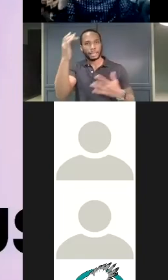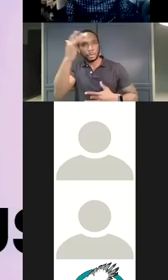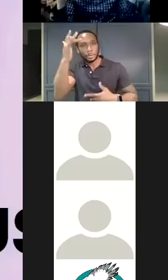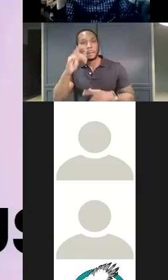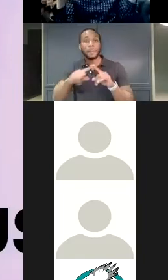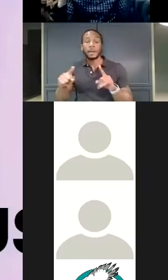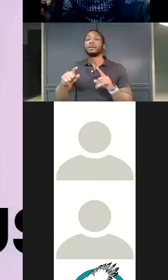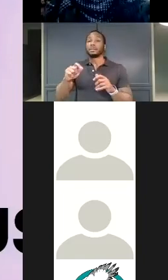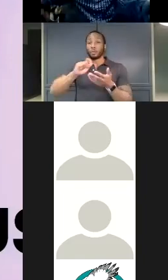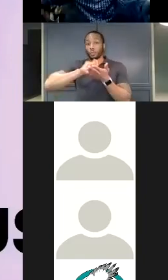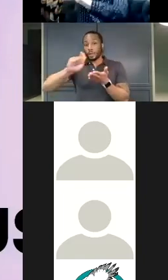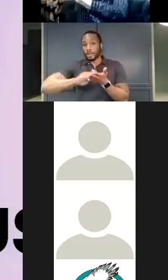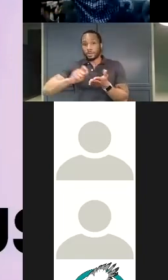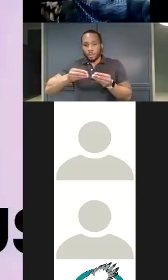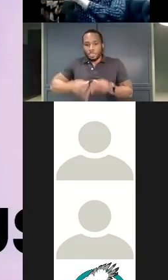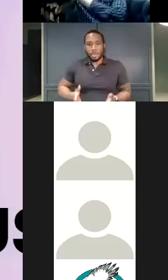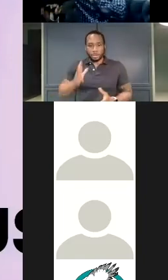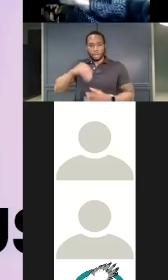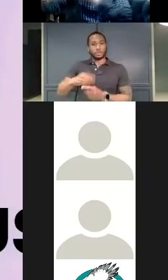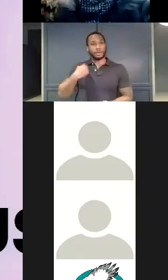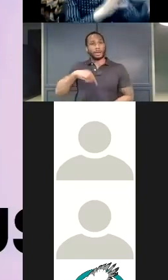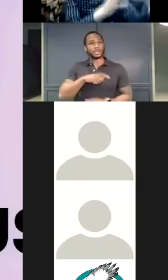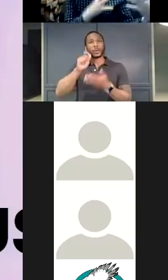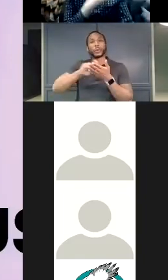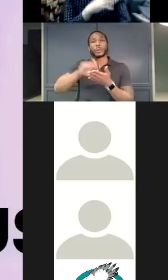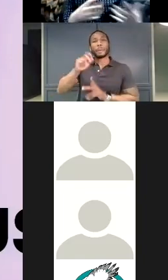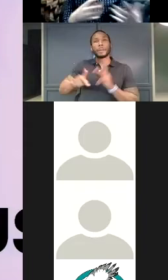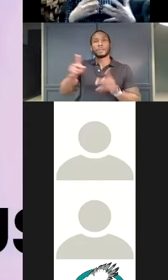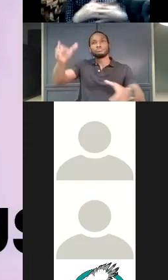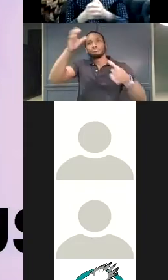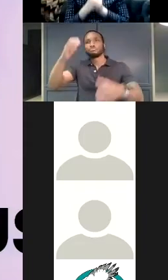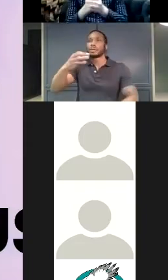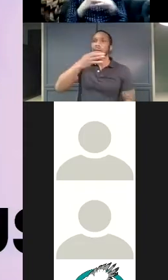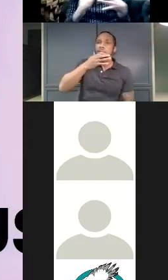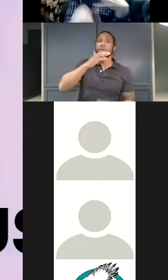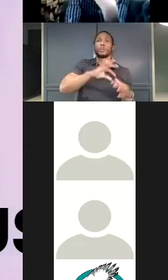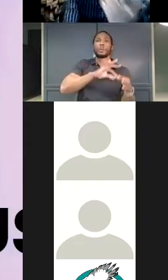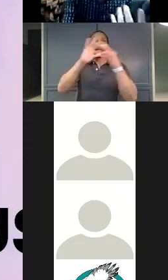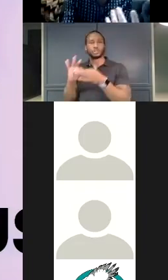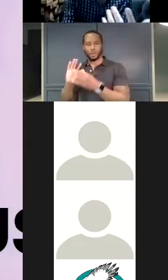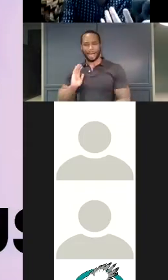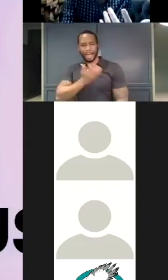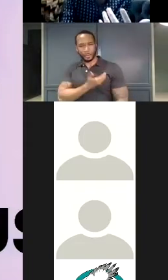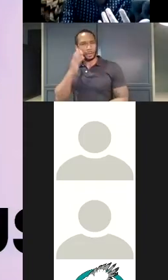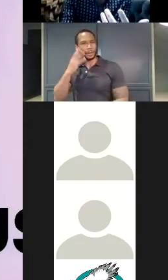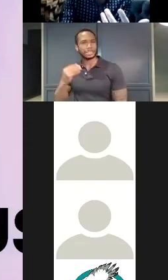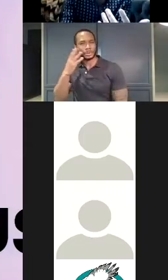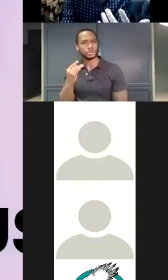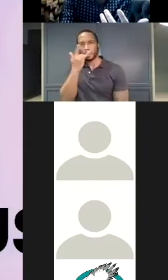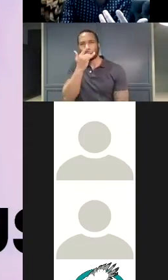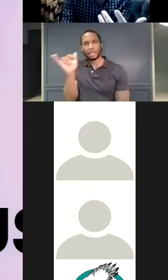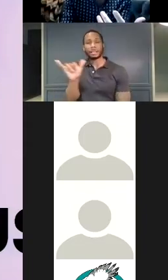It's written by experts, by other people, and it's all about our experiences, right? And so what does it look like